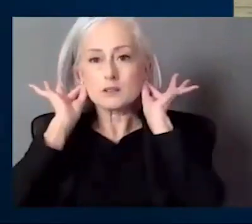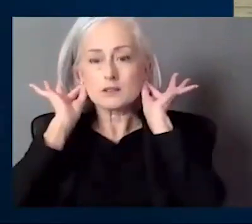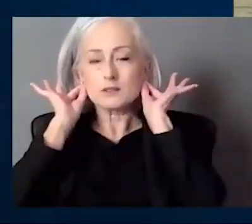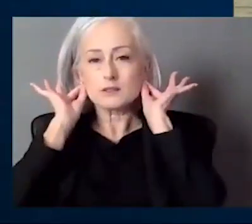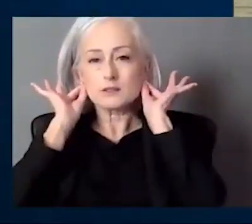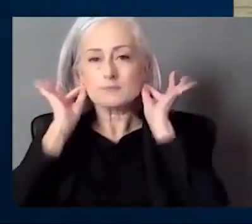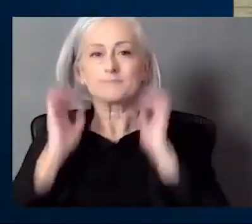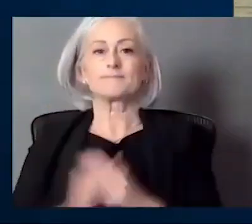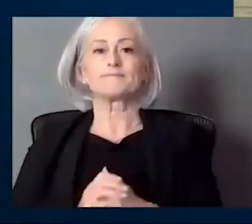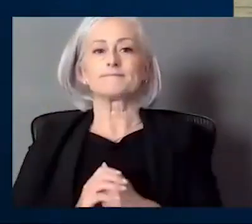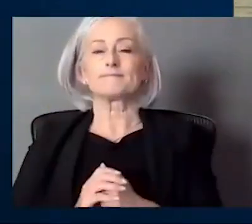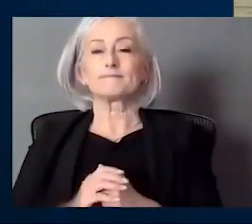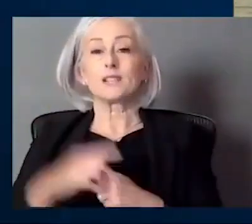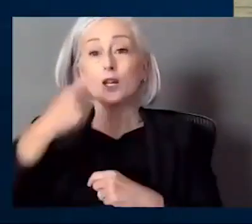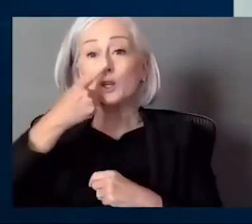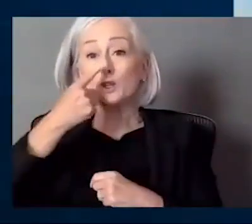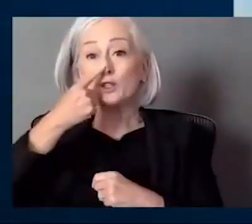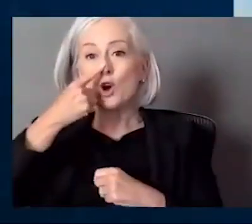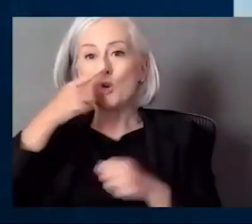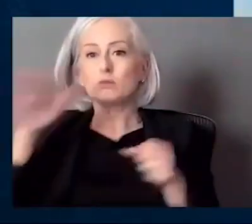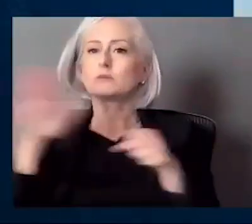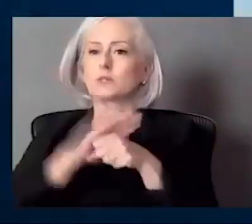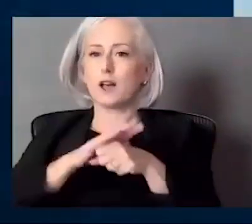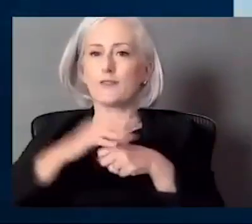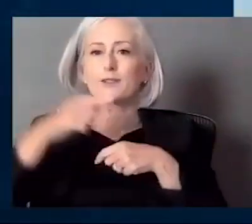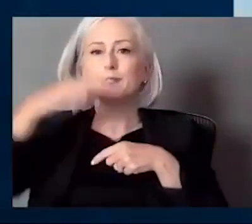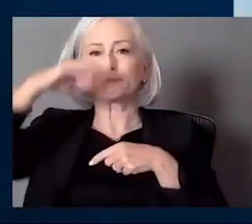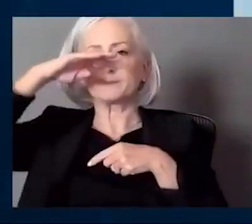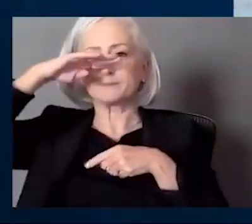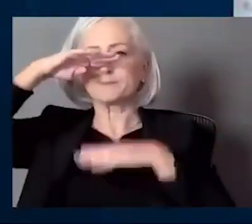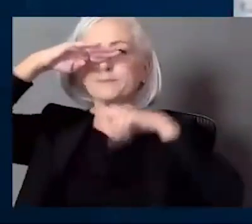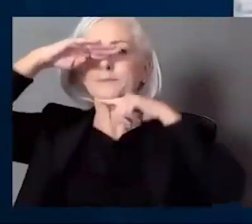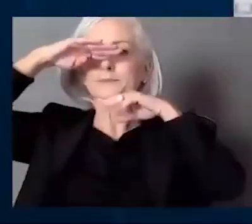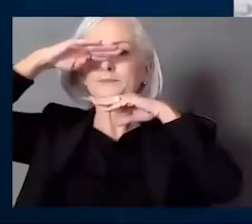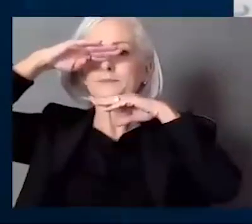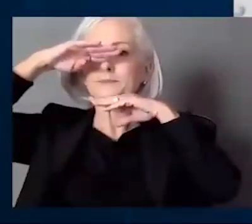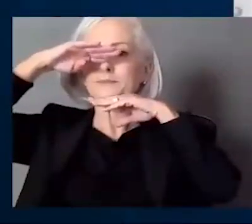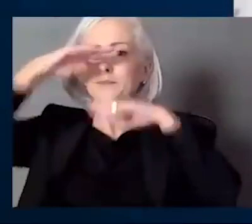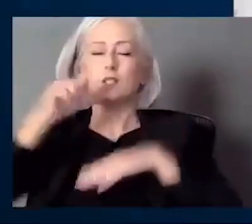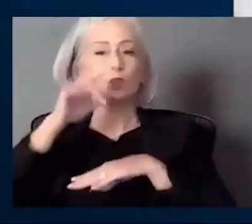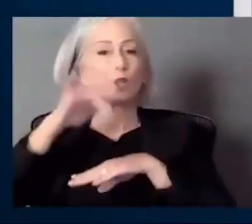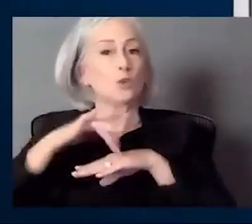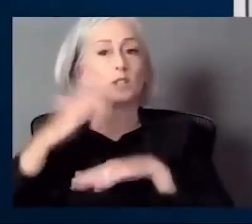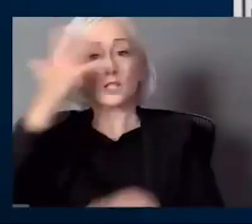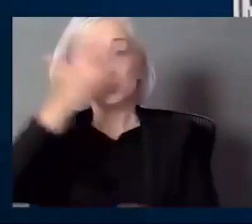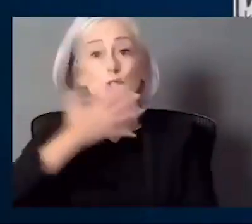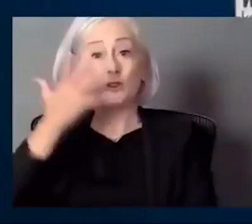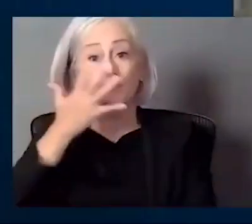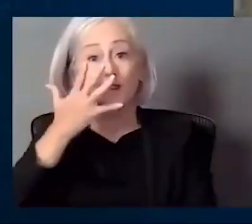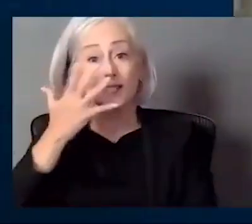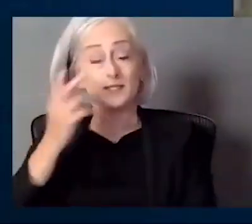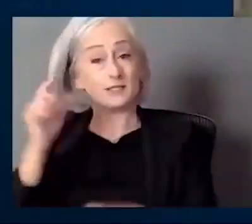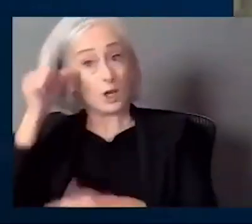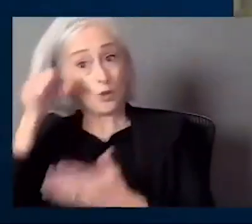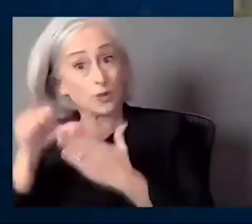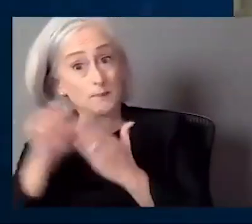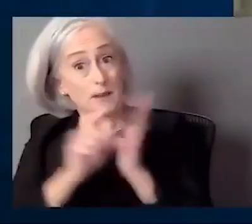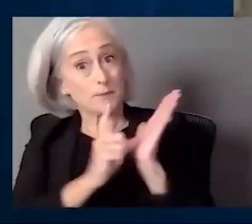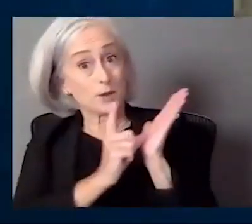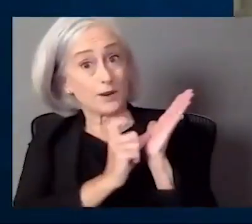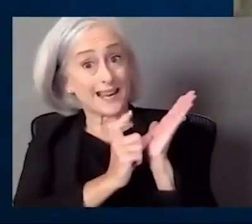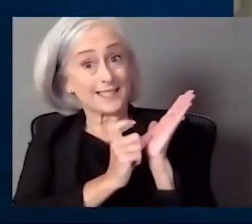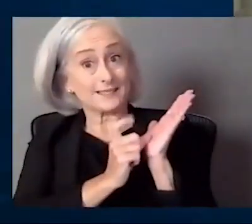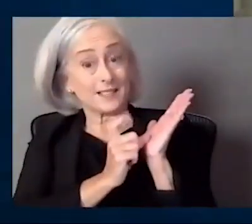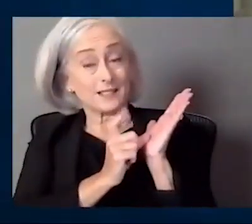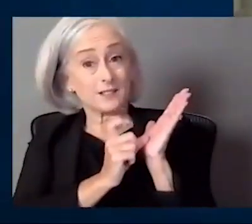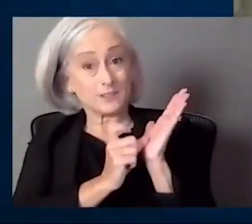Keep it over your nose and under your chin. Don't touch your face. Remember to use hand sanitizer and grab by the